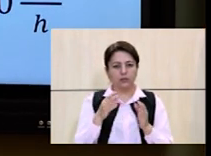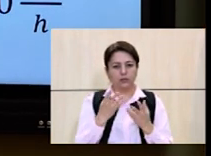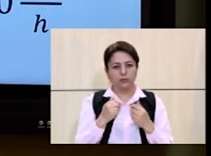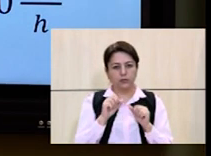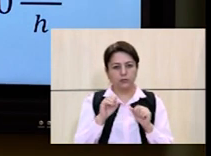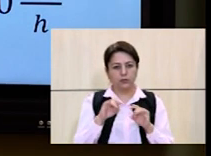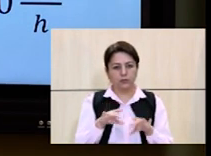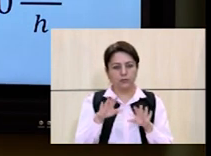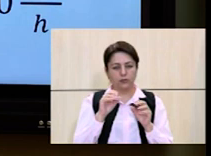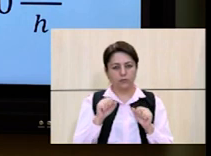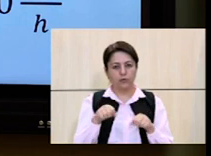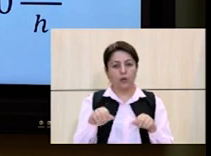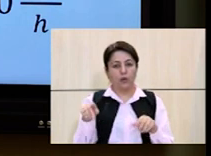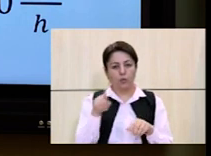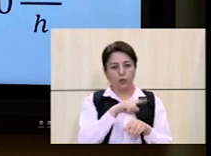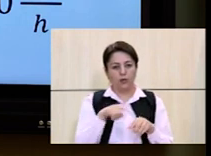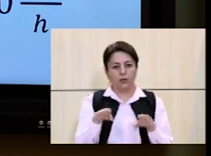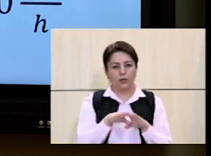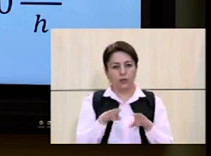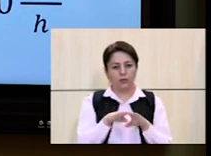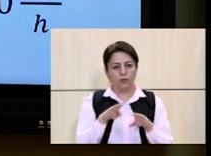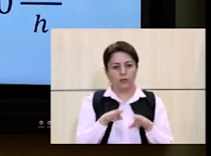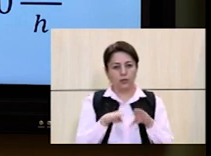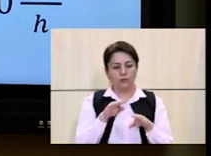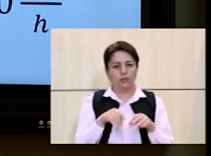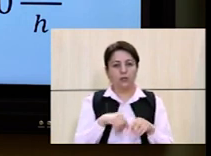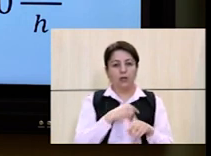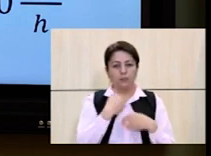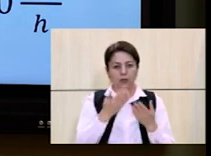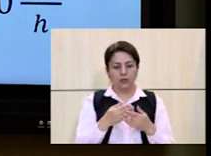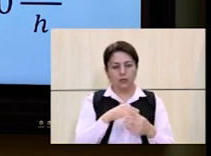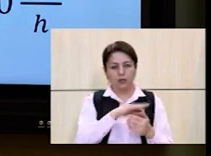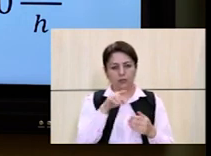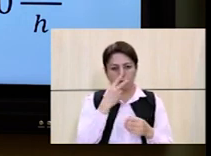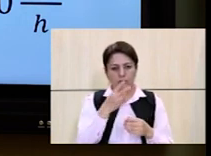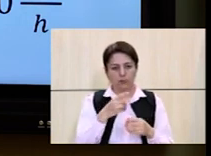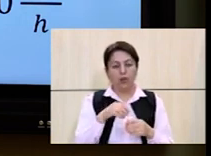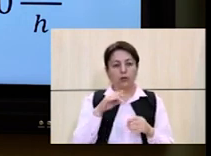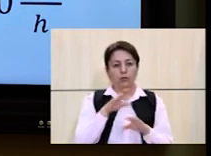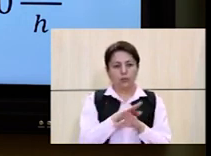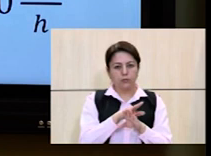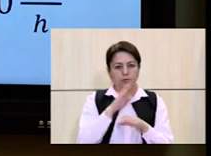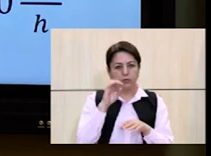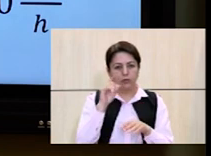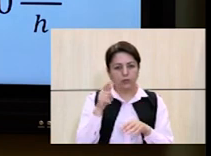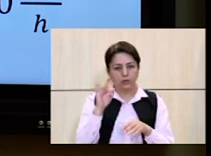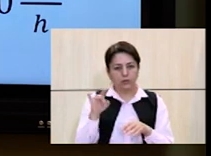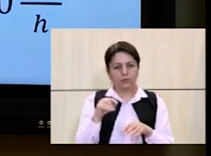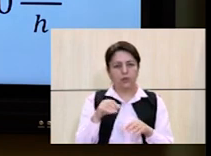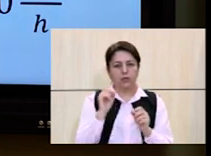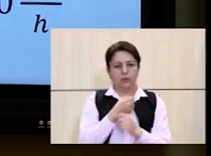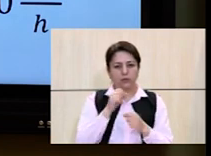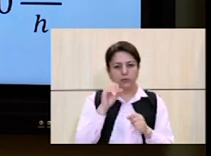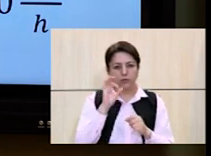ularni taqqoslaymiz. Demak, berilganlardan ko'rinib turibdiki, toshbaqaning massasi 400 gram, uning tezligi